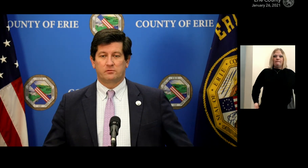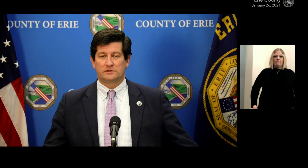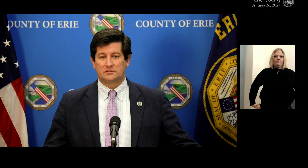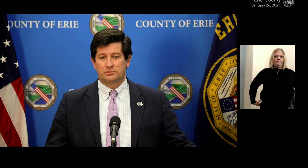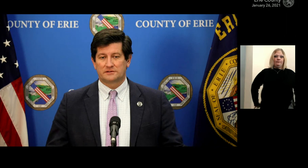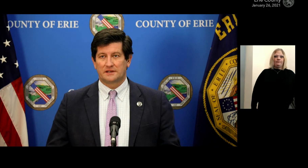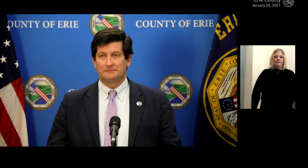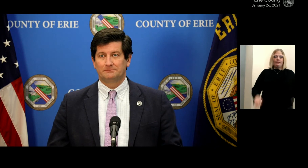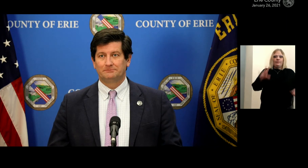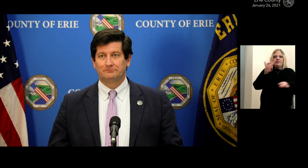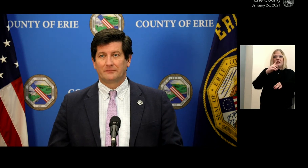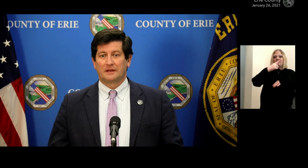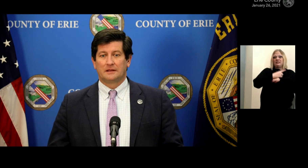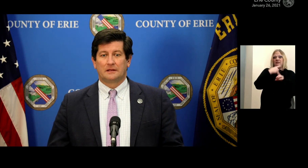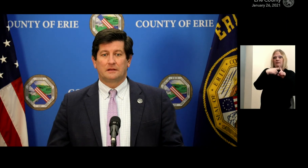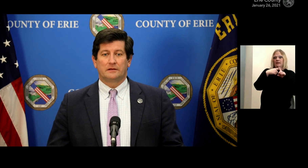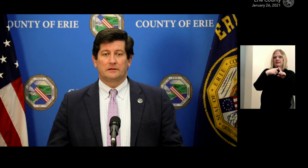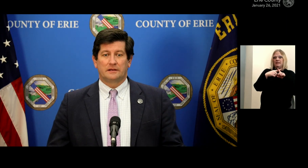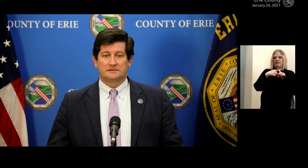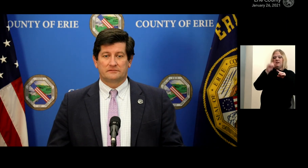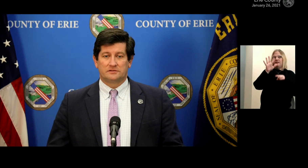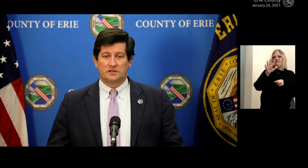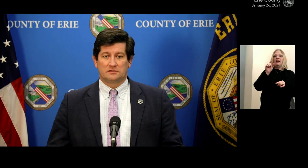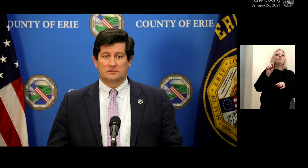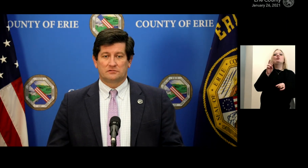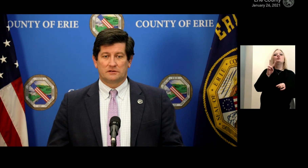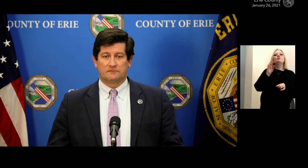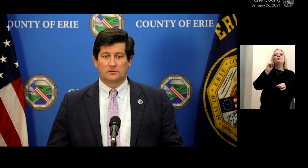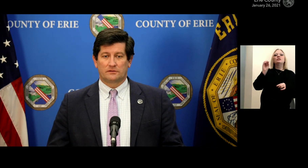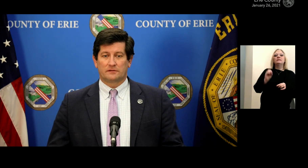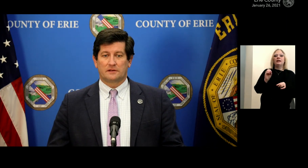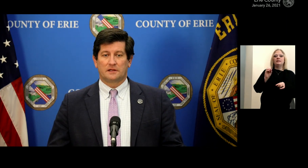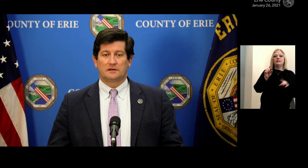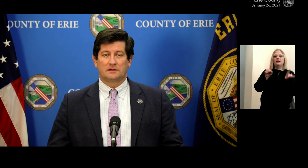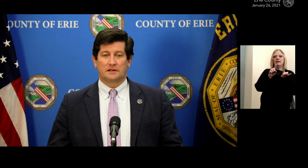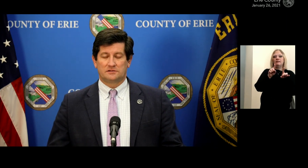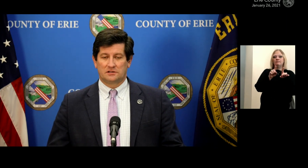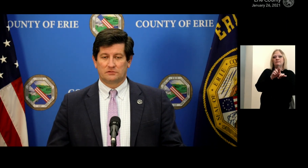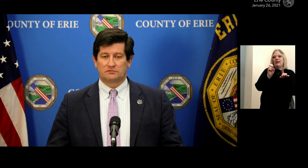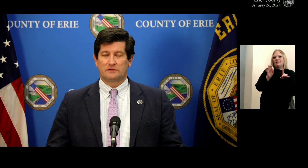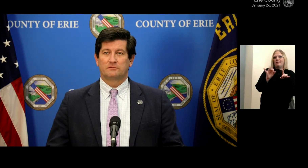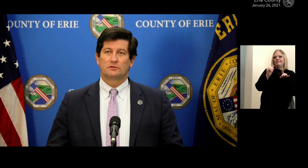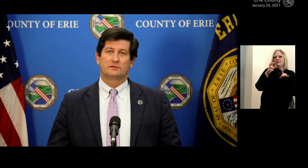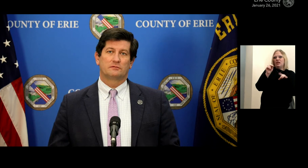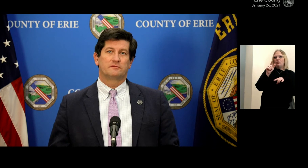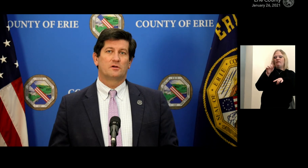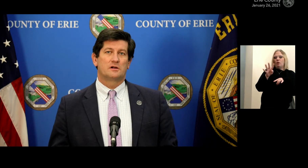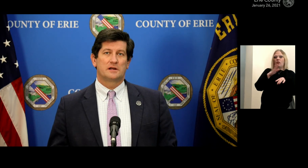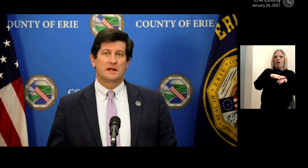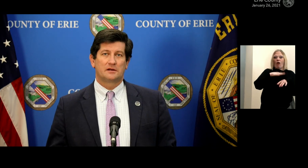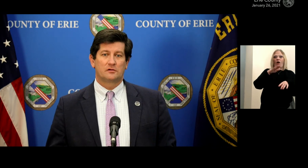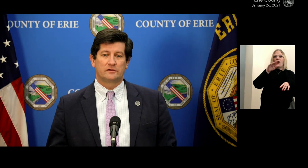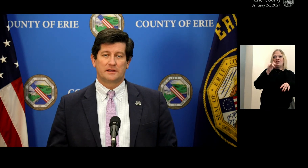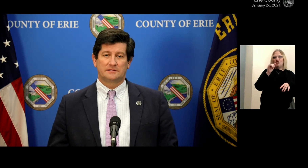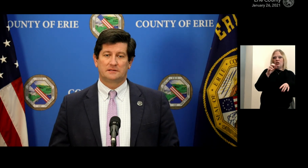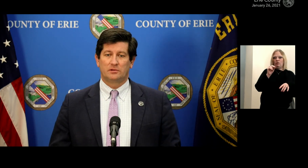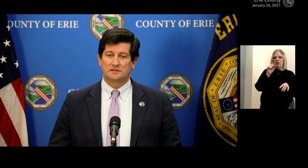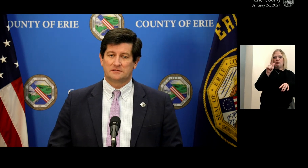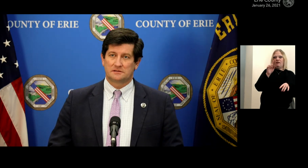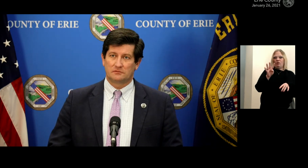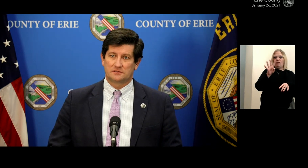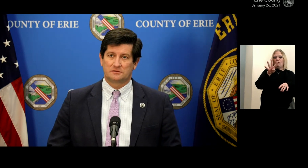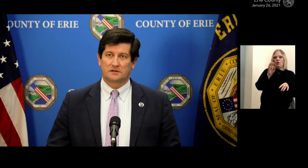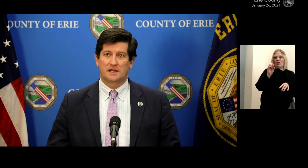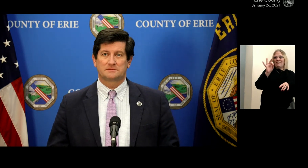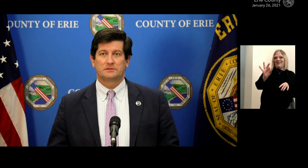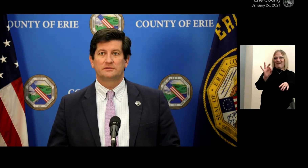of 5.2% as of the January 24th, and on January 24th there were 409 COVID-19